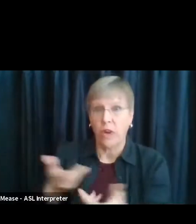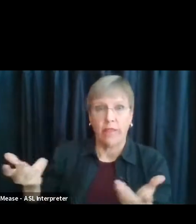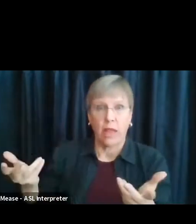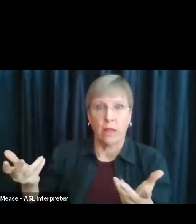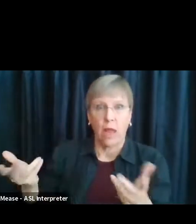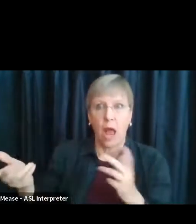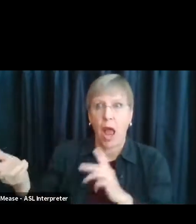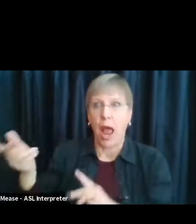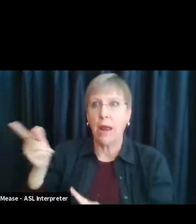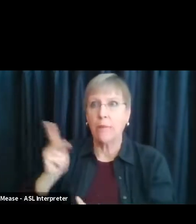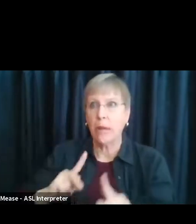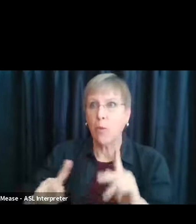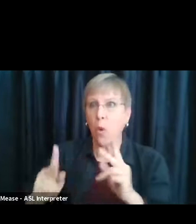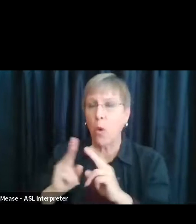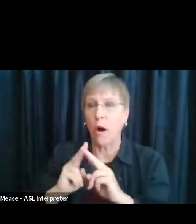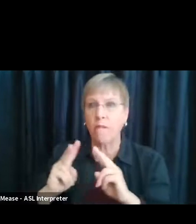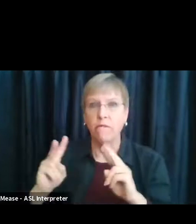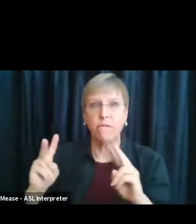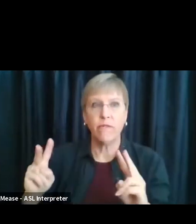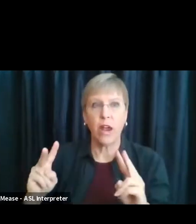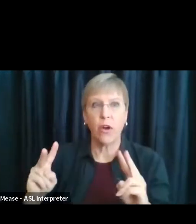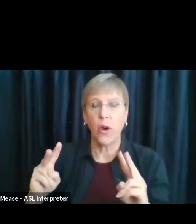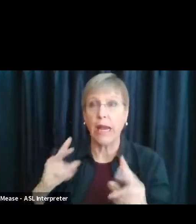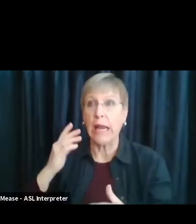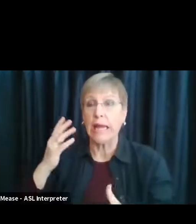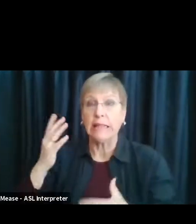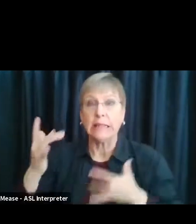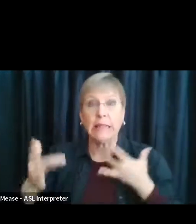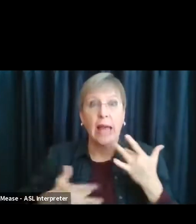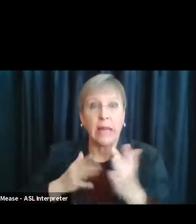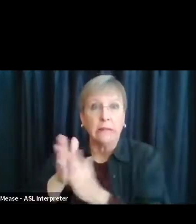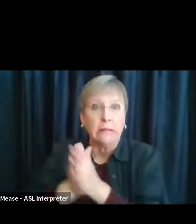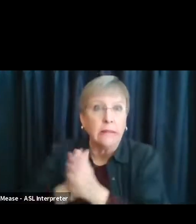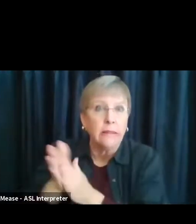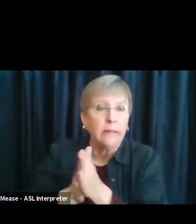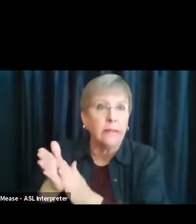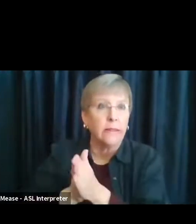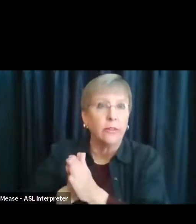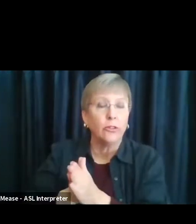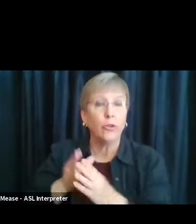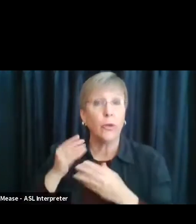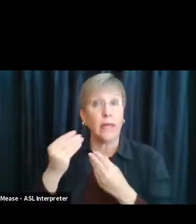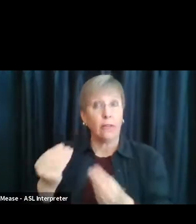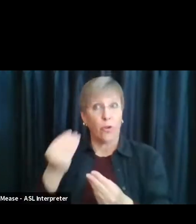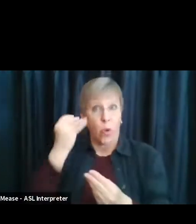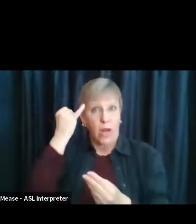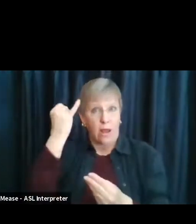And people were very enthusiastic. Just to give you an idea, we received